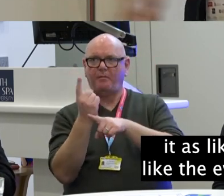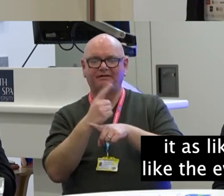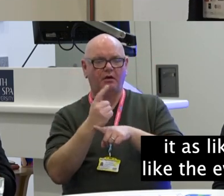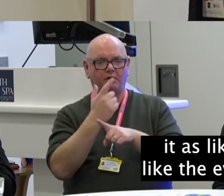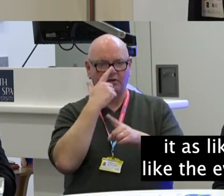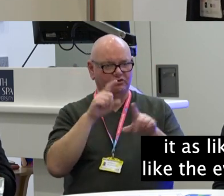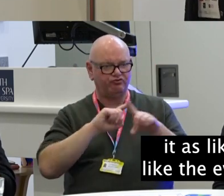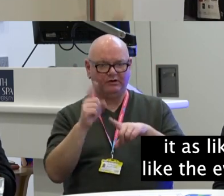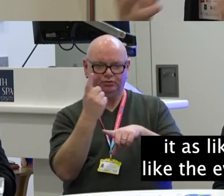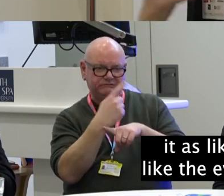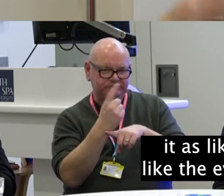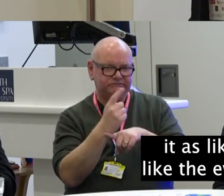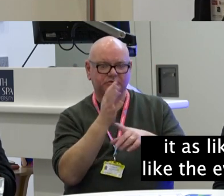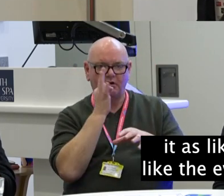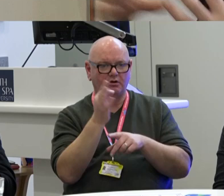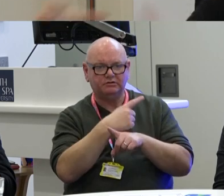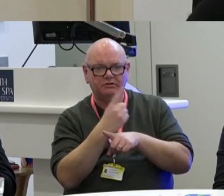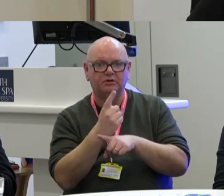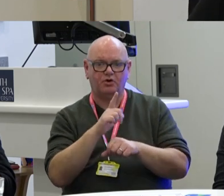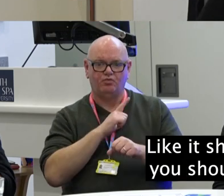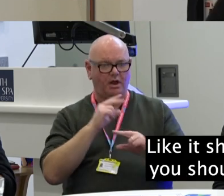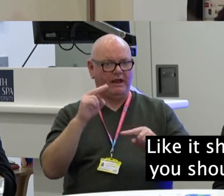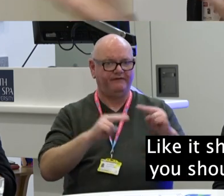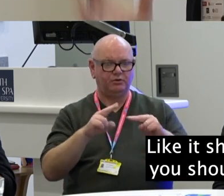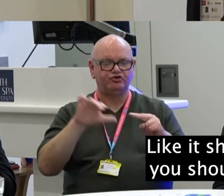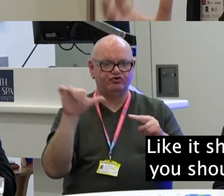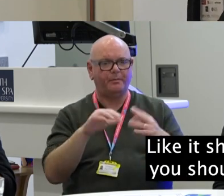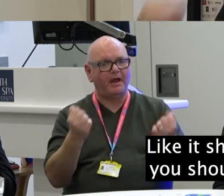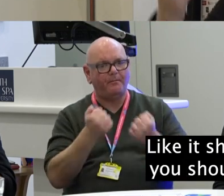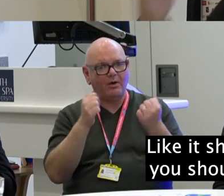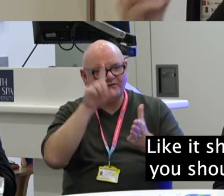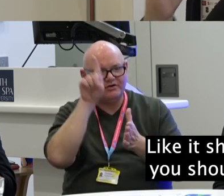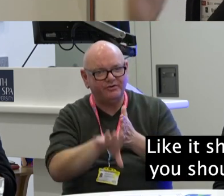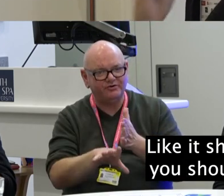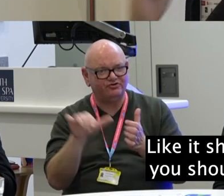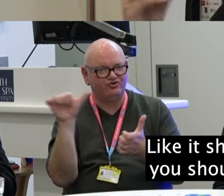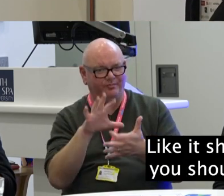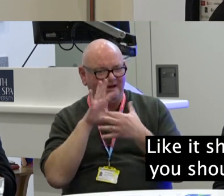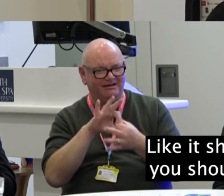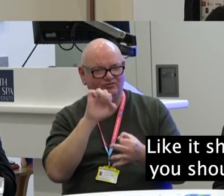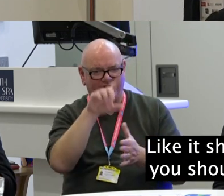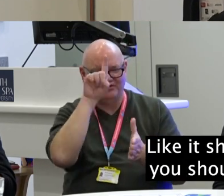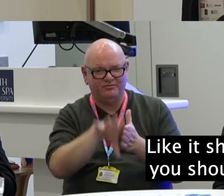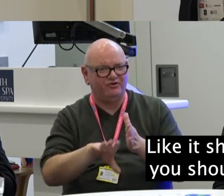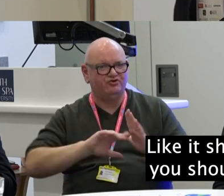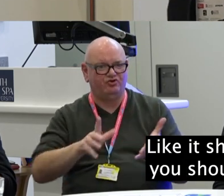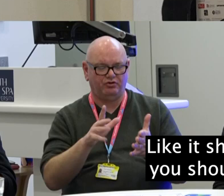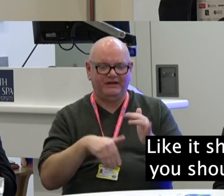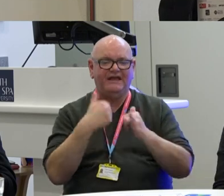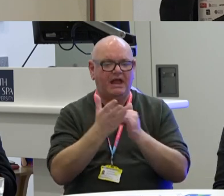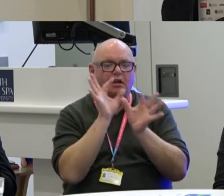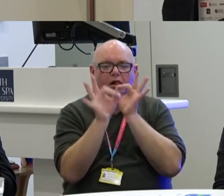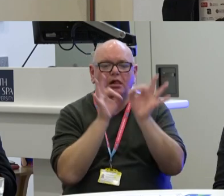Like, the evaluation should be as powerful as the experience. Like, it should be part of the experience. You should have that, like, that power, you know?